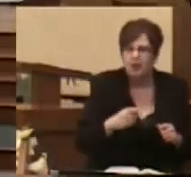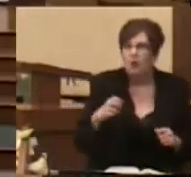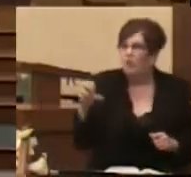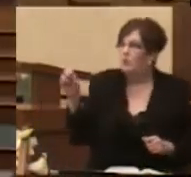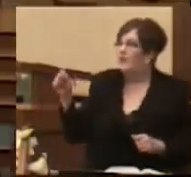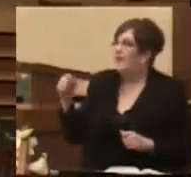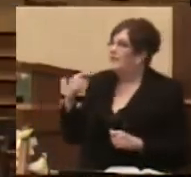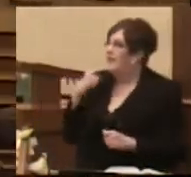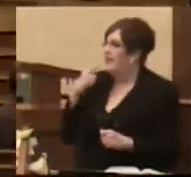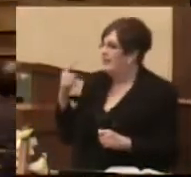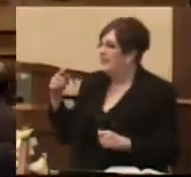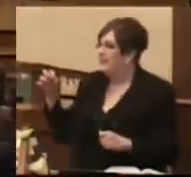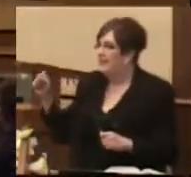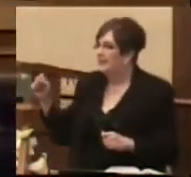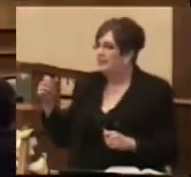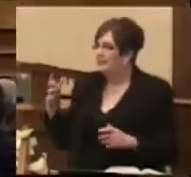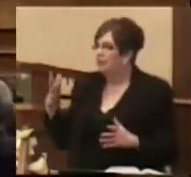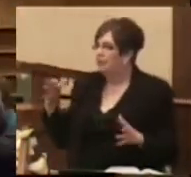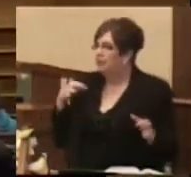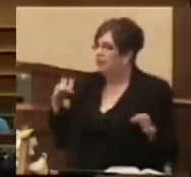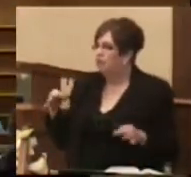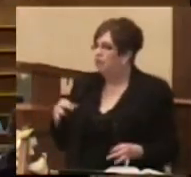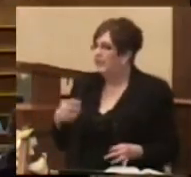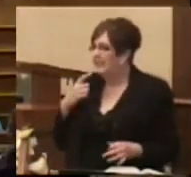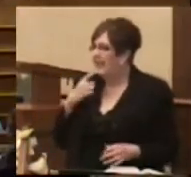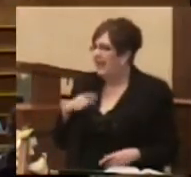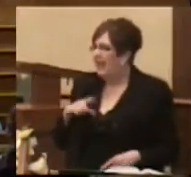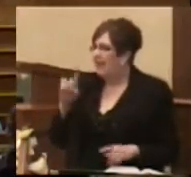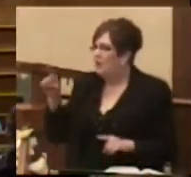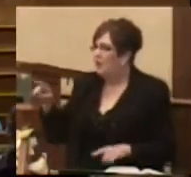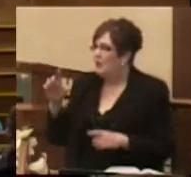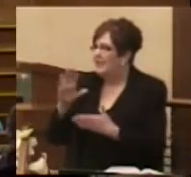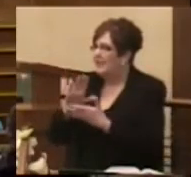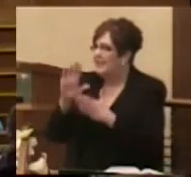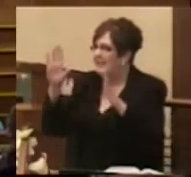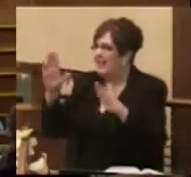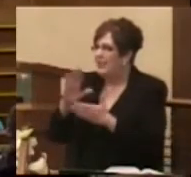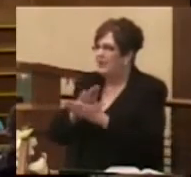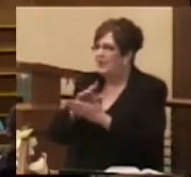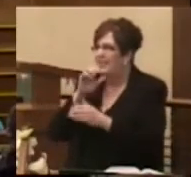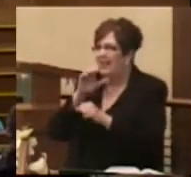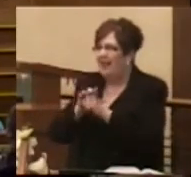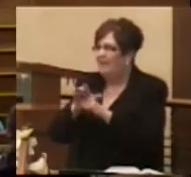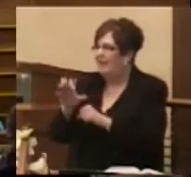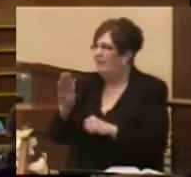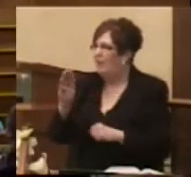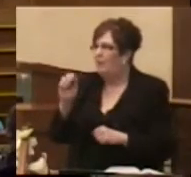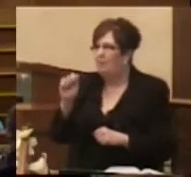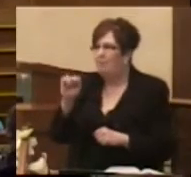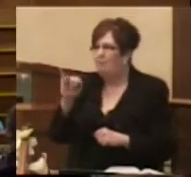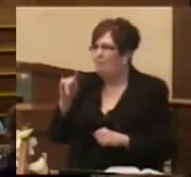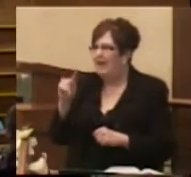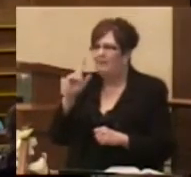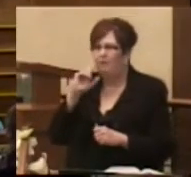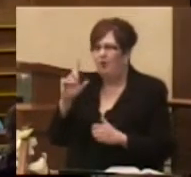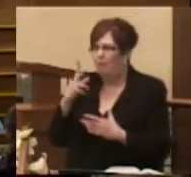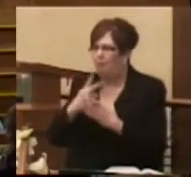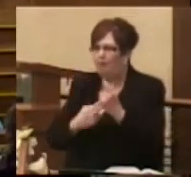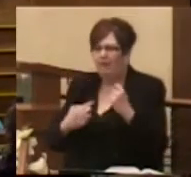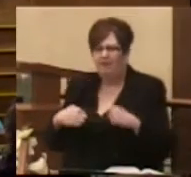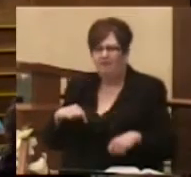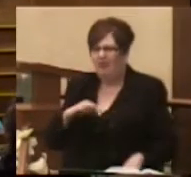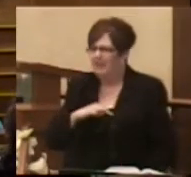I said. Yes, ma'am, he did. He said I had to go to Sunday school because he didn't have enough bait for both of us.